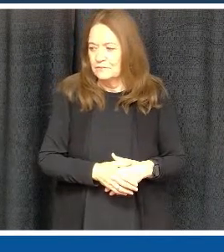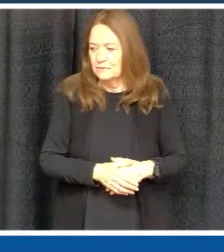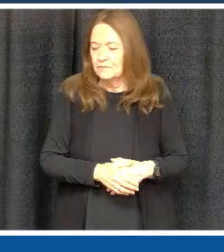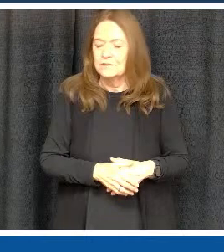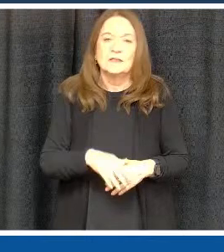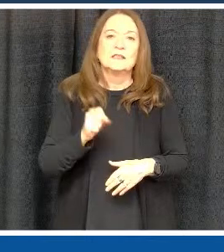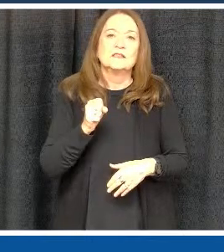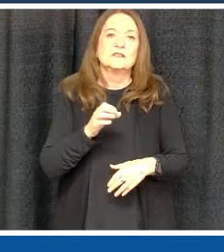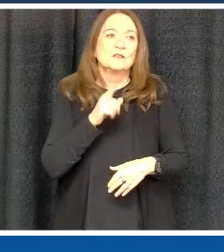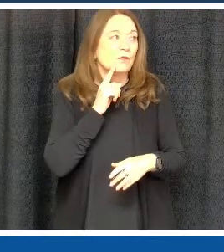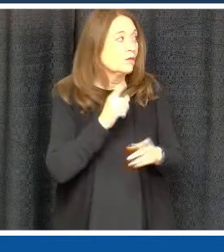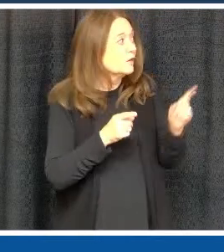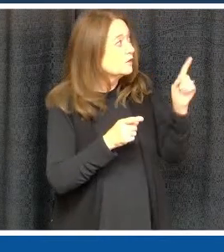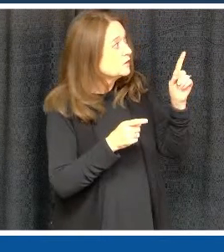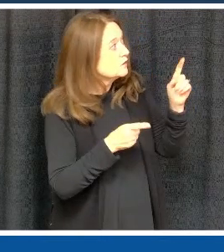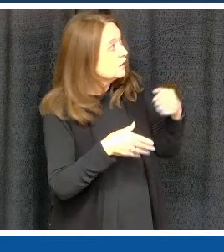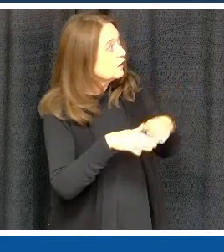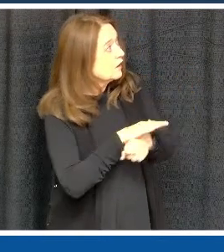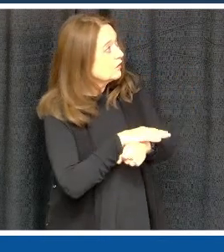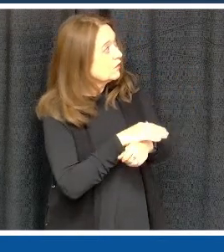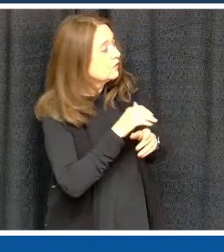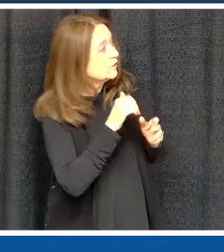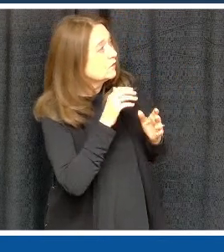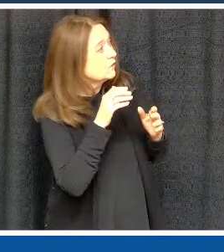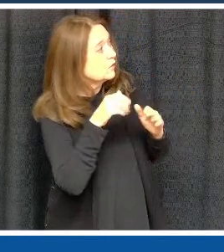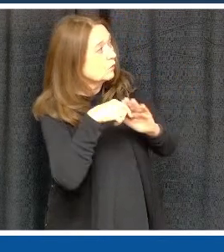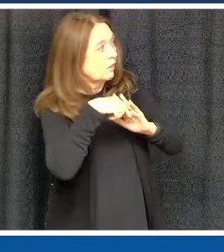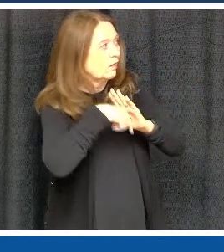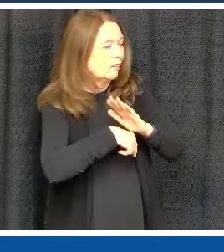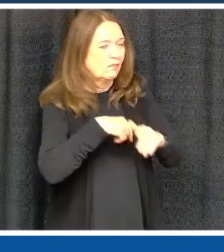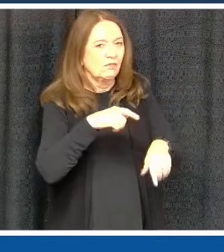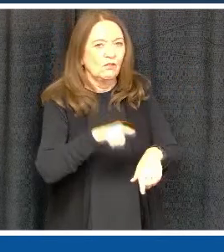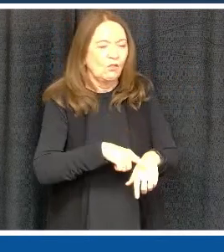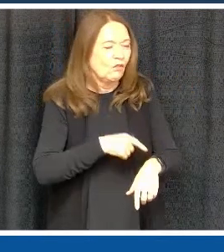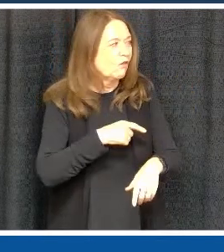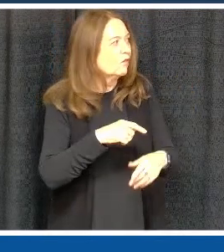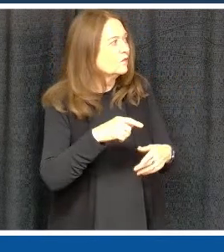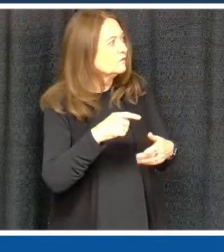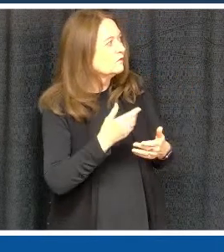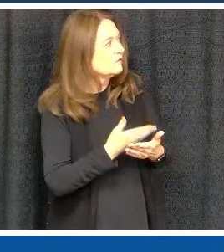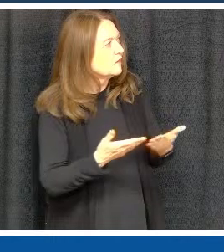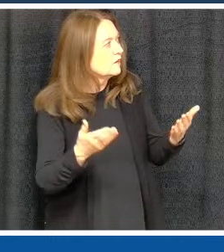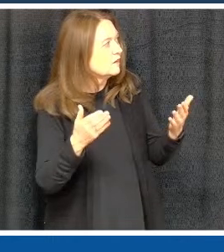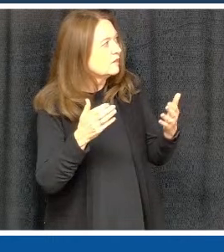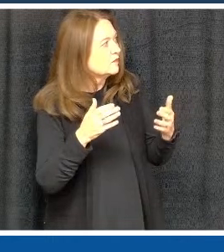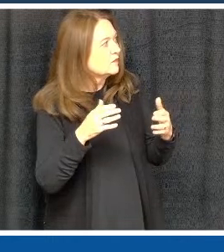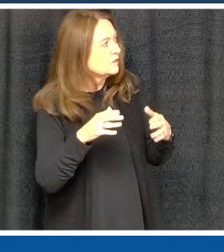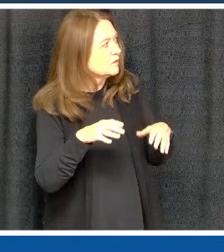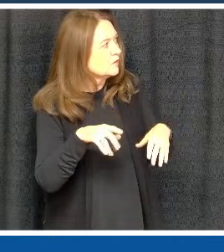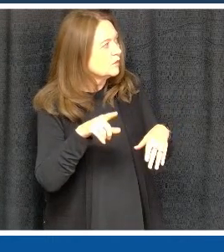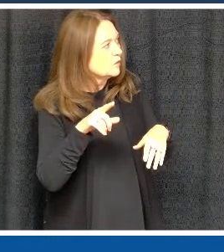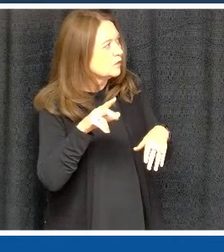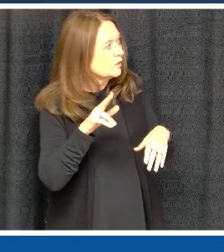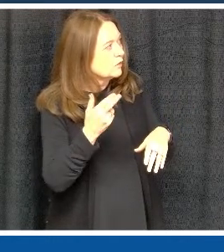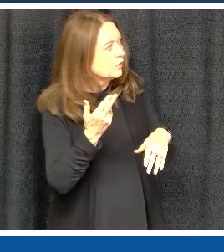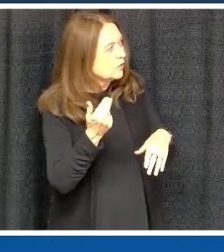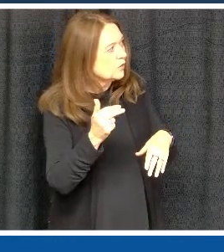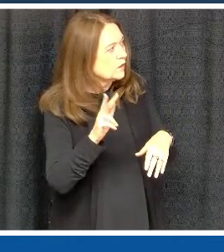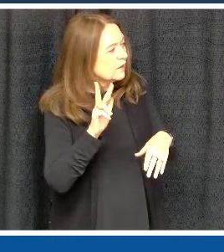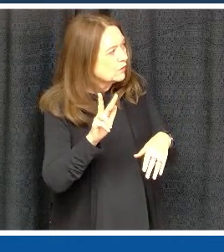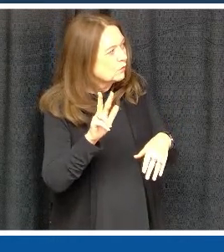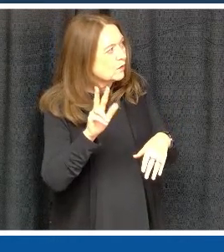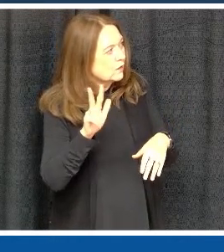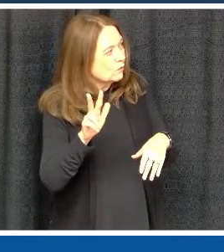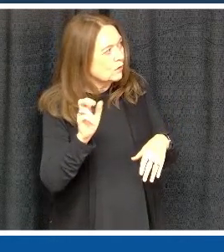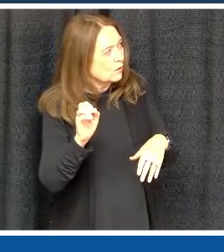So there's our cover. I won't go into the long run-on sentence in Tennessee annotated 13.3.302, but that gives you a general idea